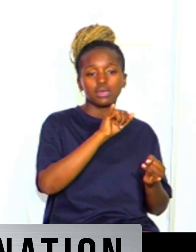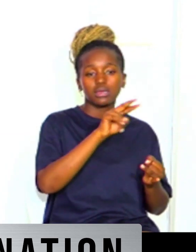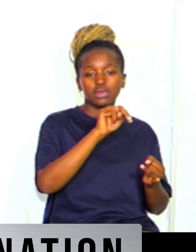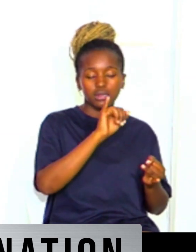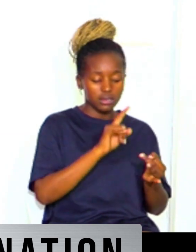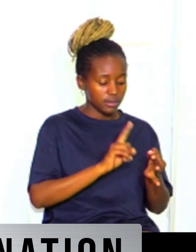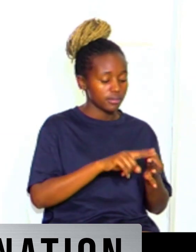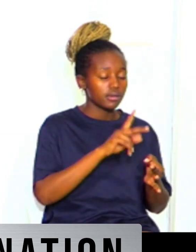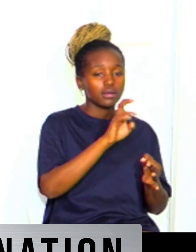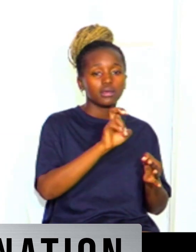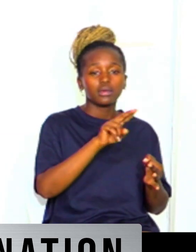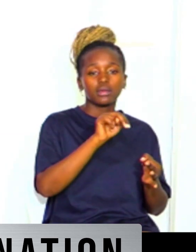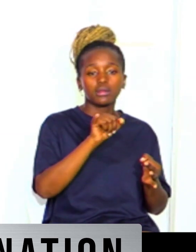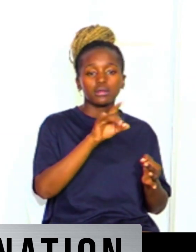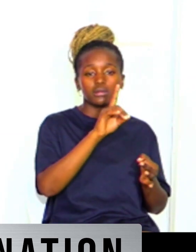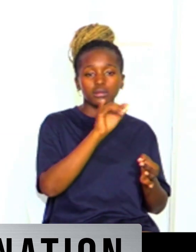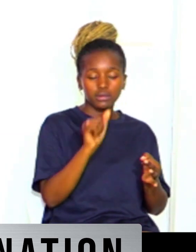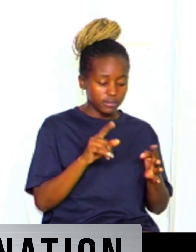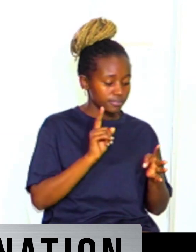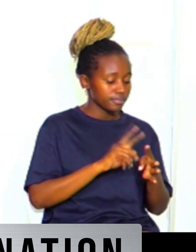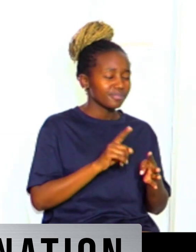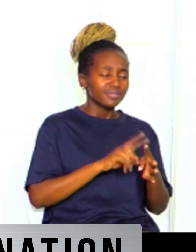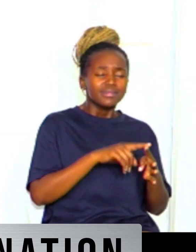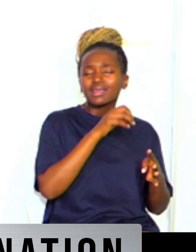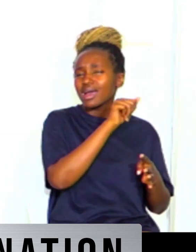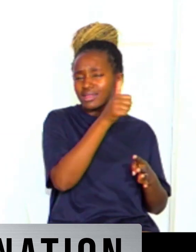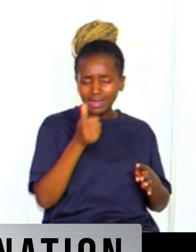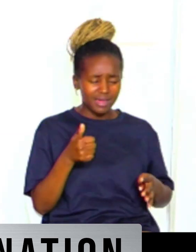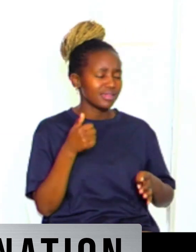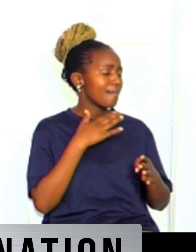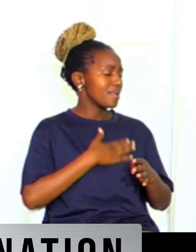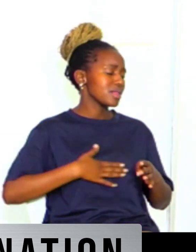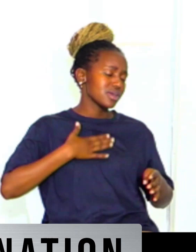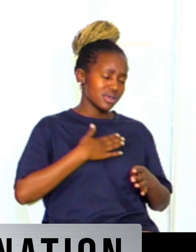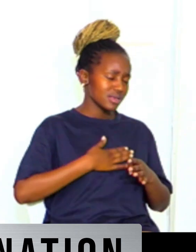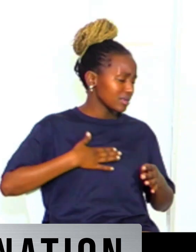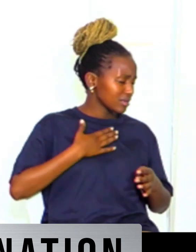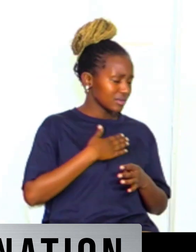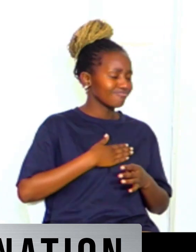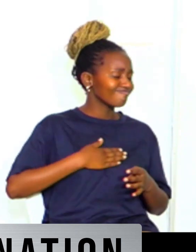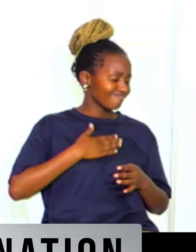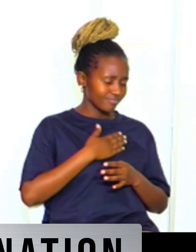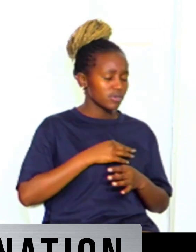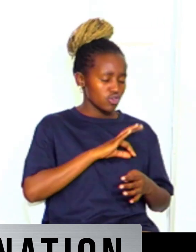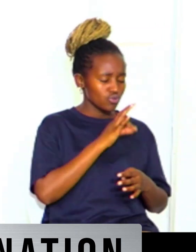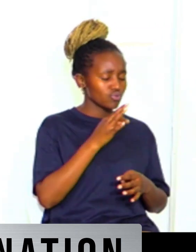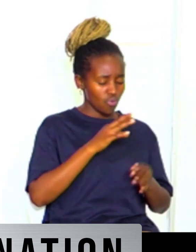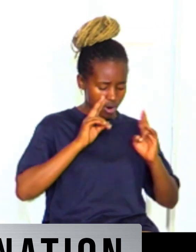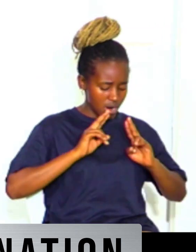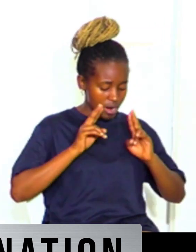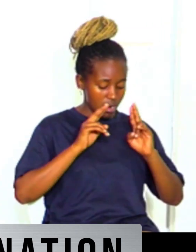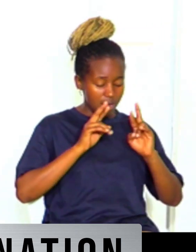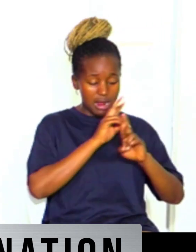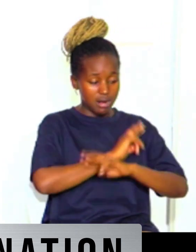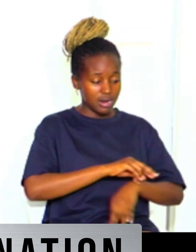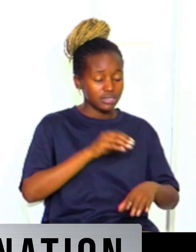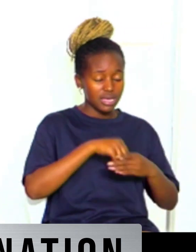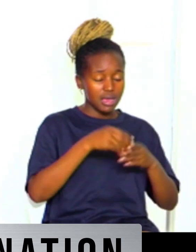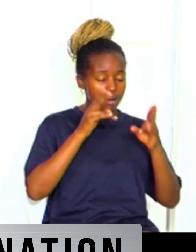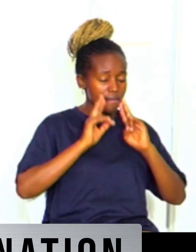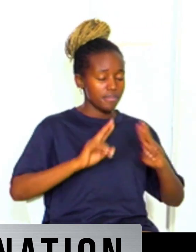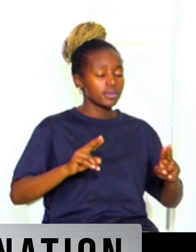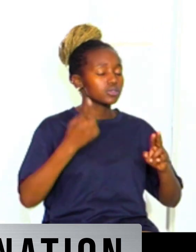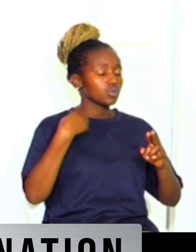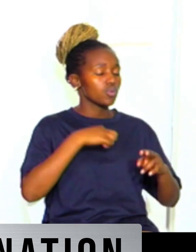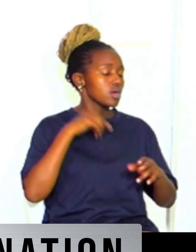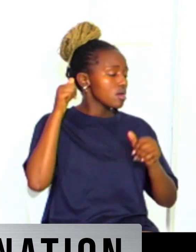Onyango, may your soul rest in peace. If it wasn't for you guys, we don't know what would have happened to Kenya. We always remember